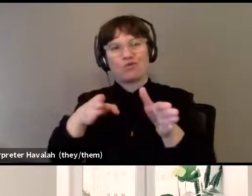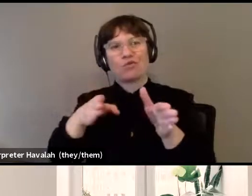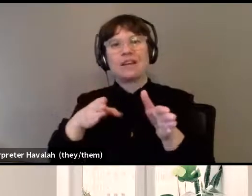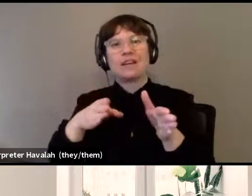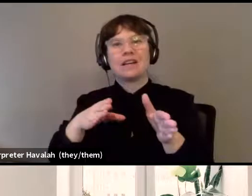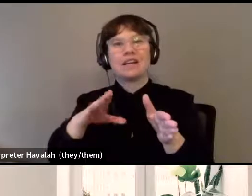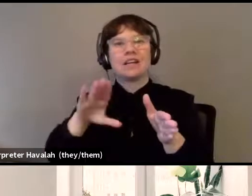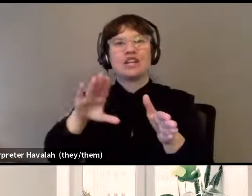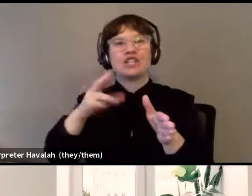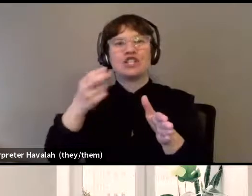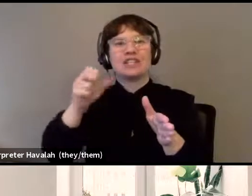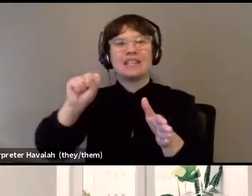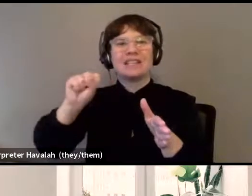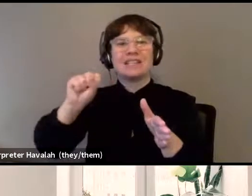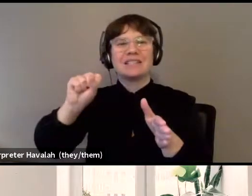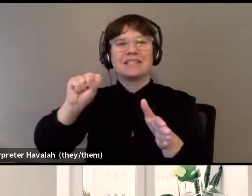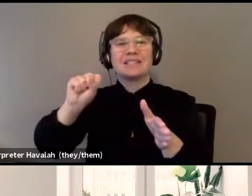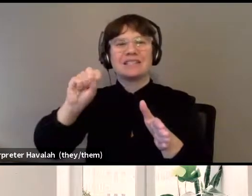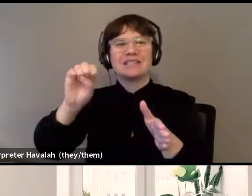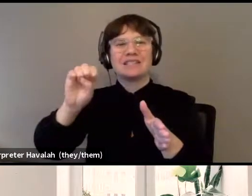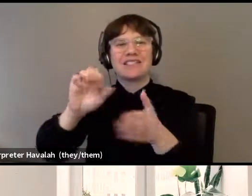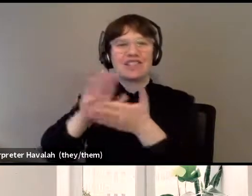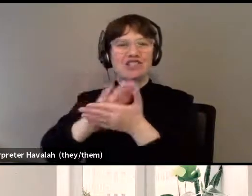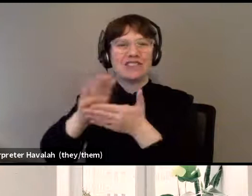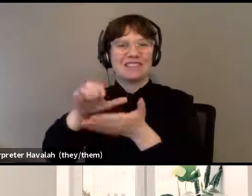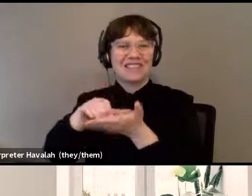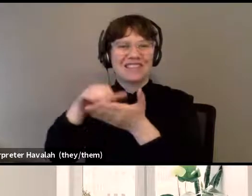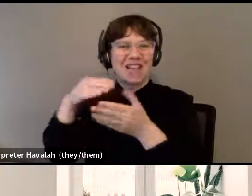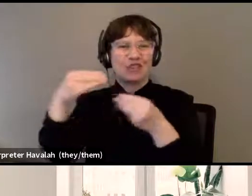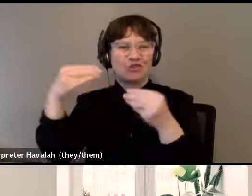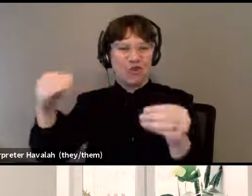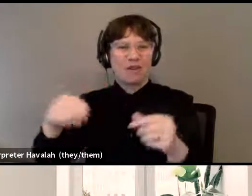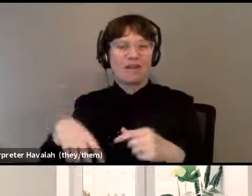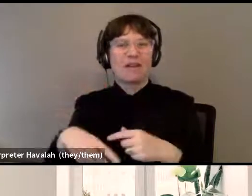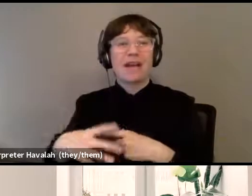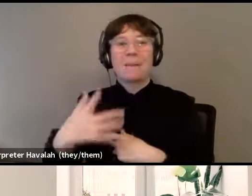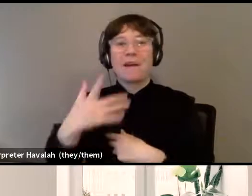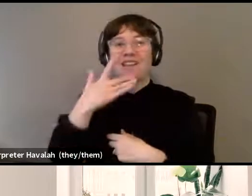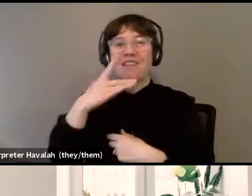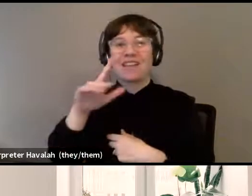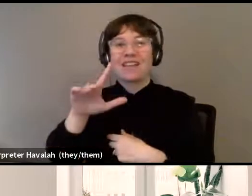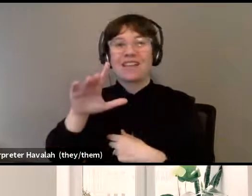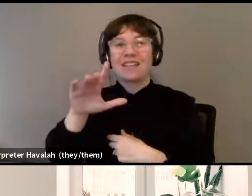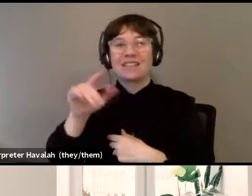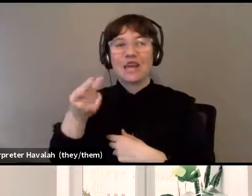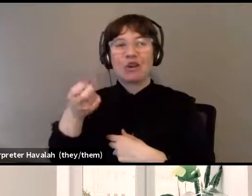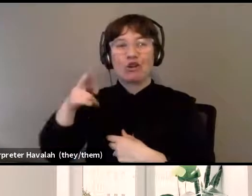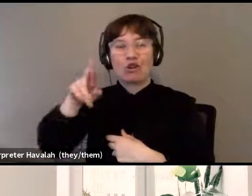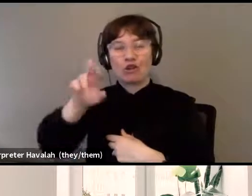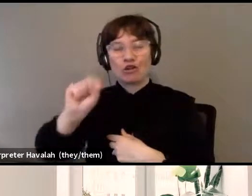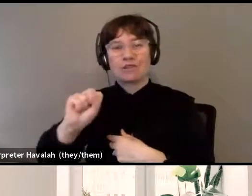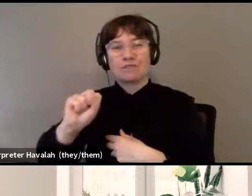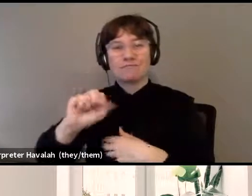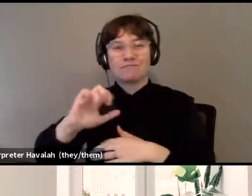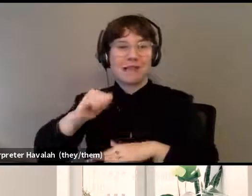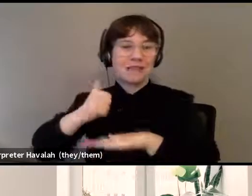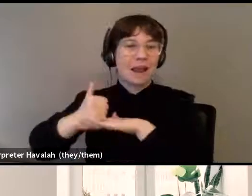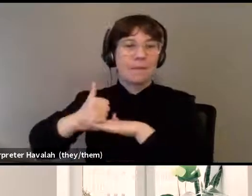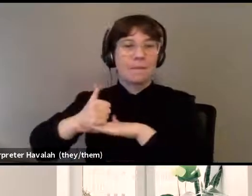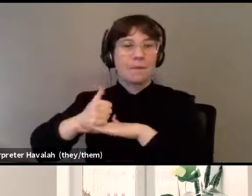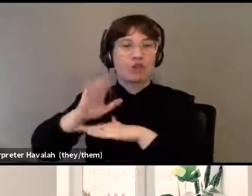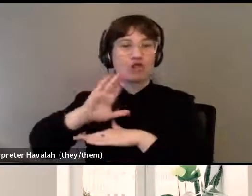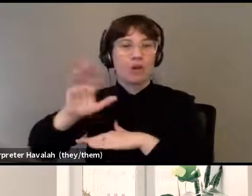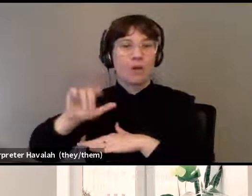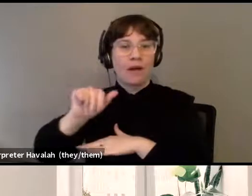there. I'm not going to make an announcement for her, but one of my favorite caterers is opening up a spot on Chicago Avenue.